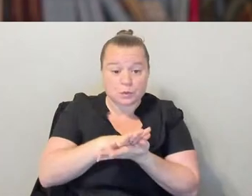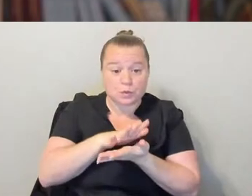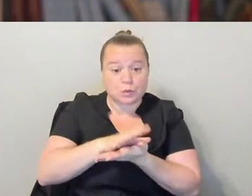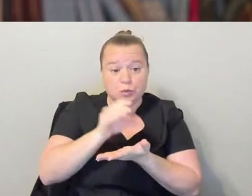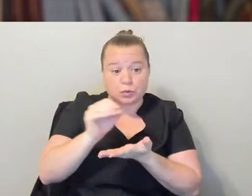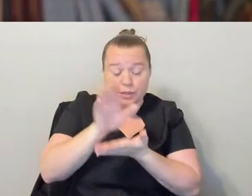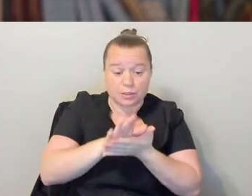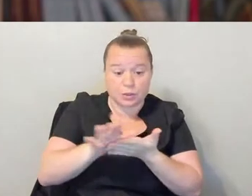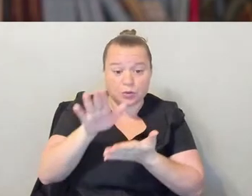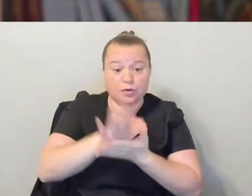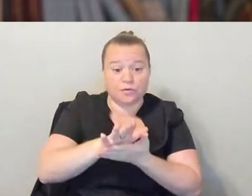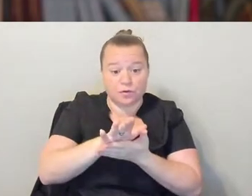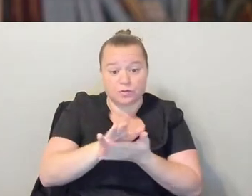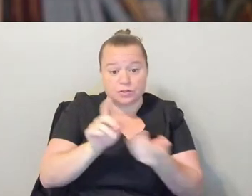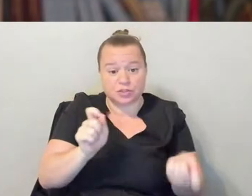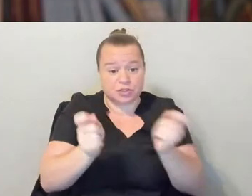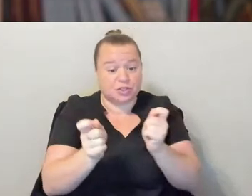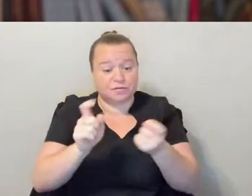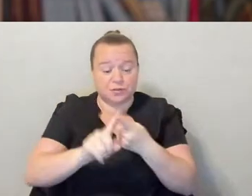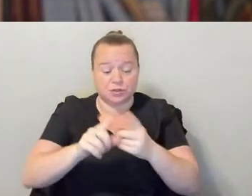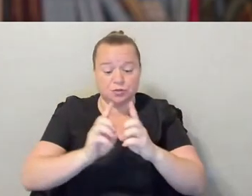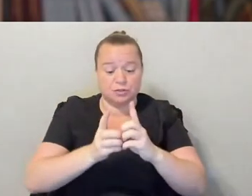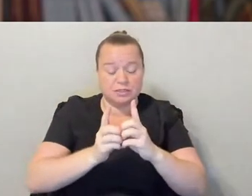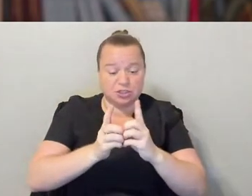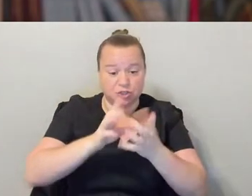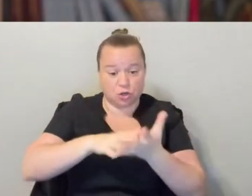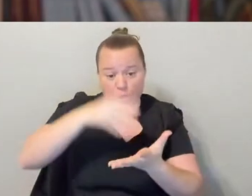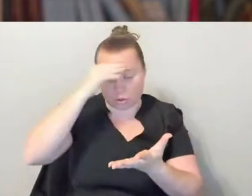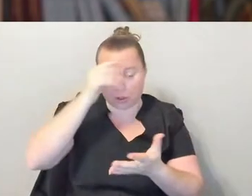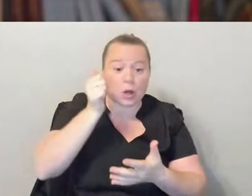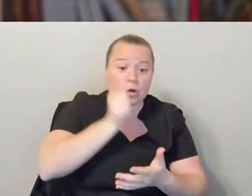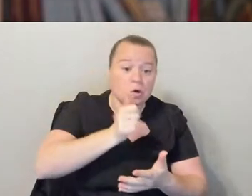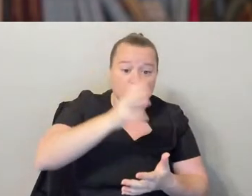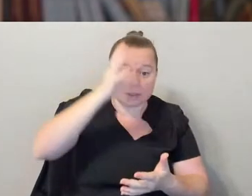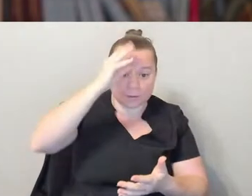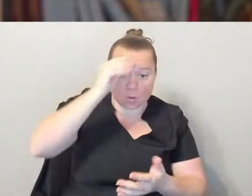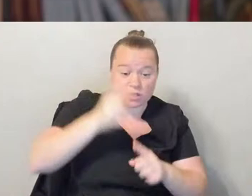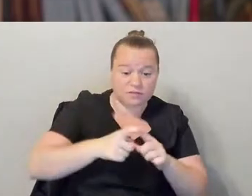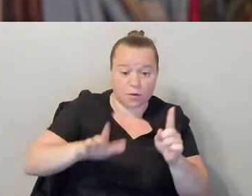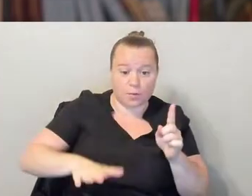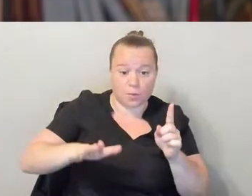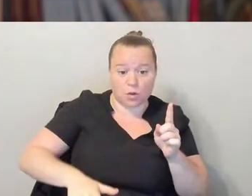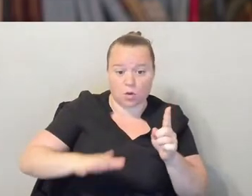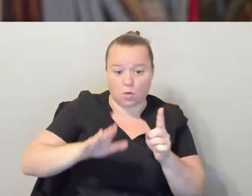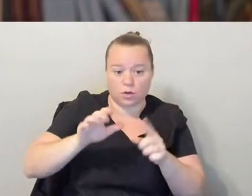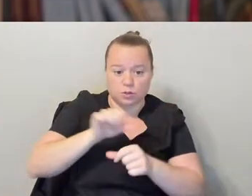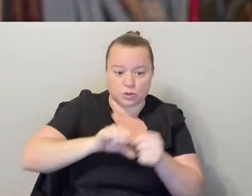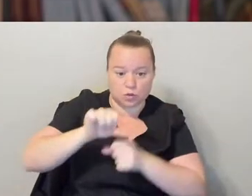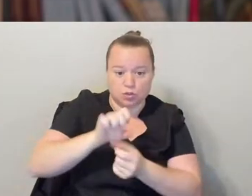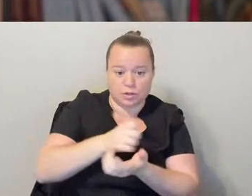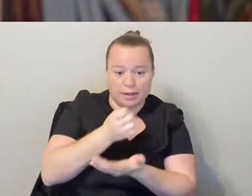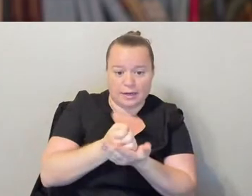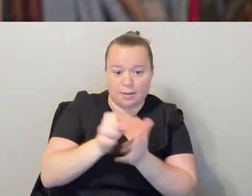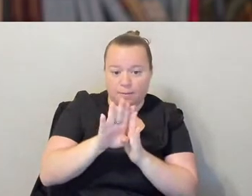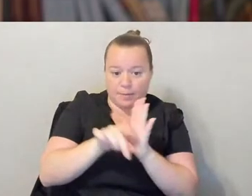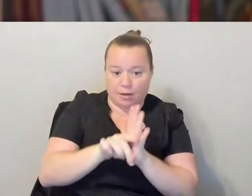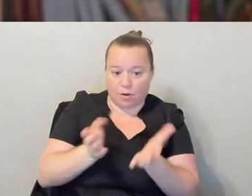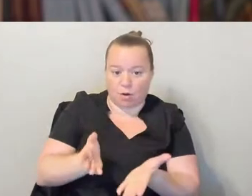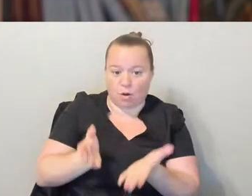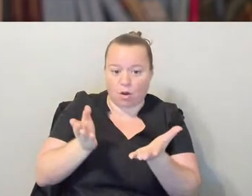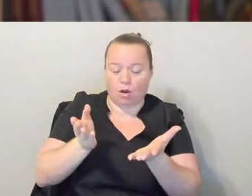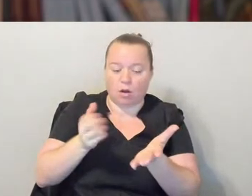universities rapidly shifted to digital learning, girls and boys from lower socioeconomic backgrounds often lacked